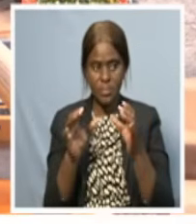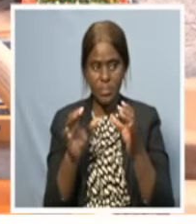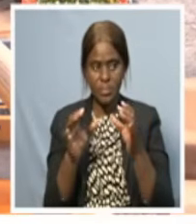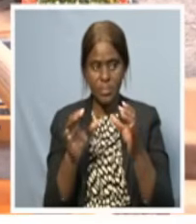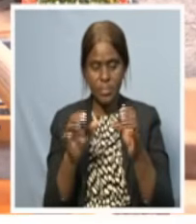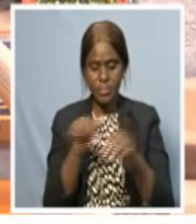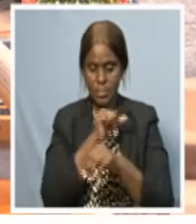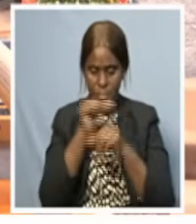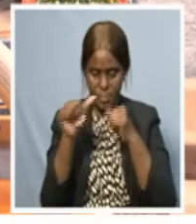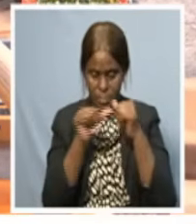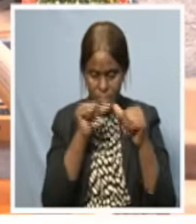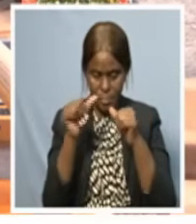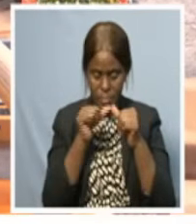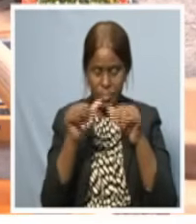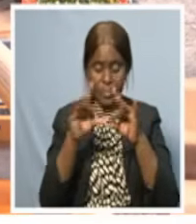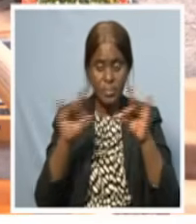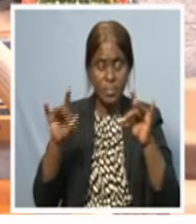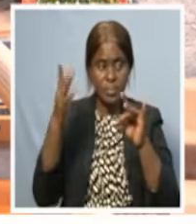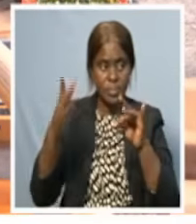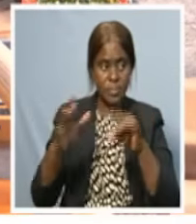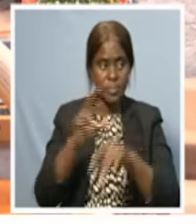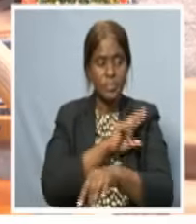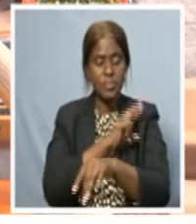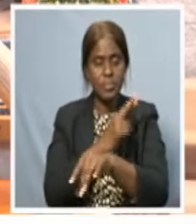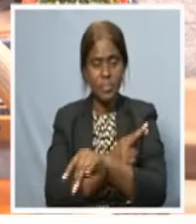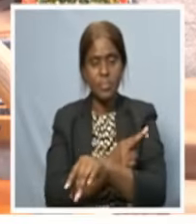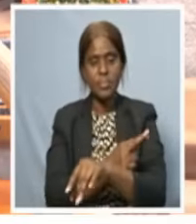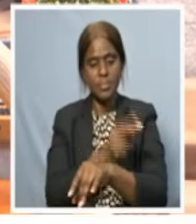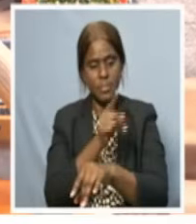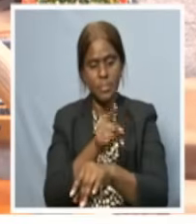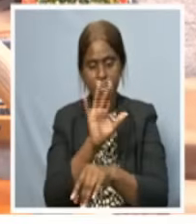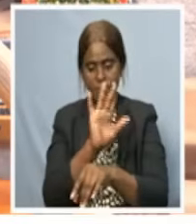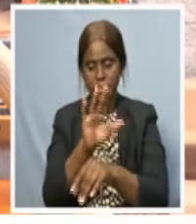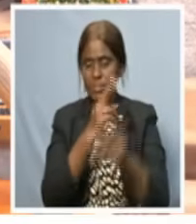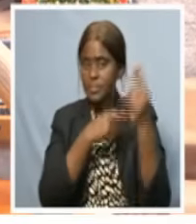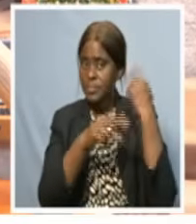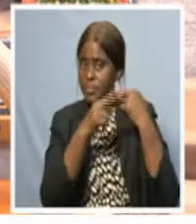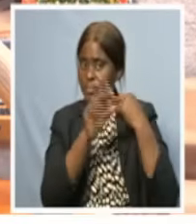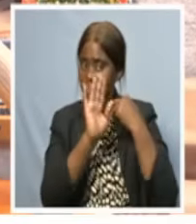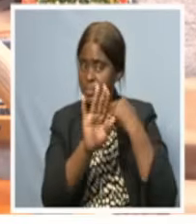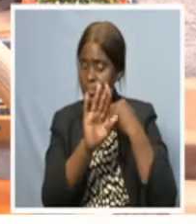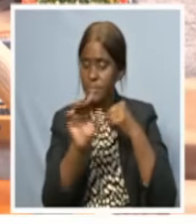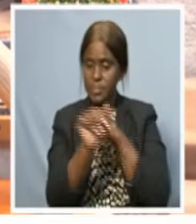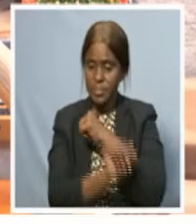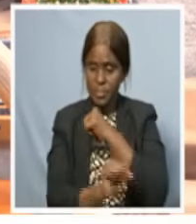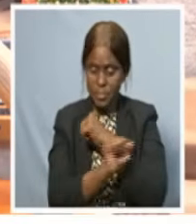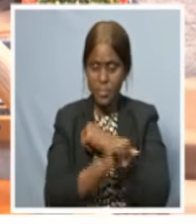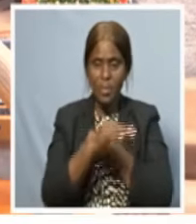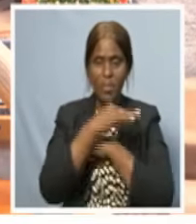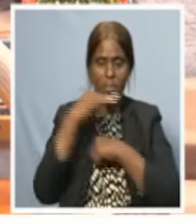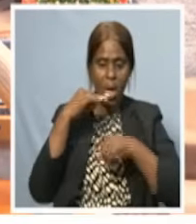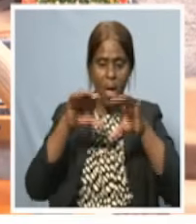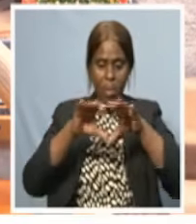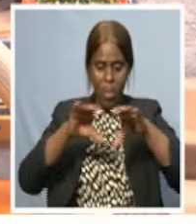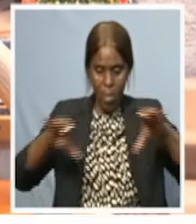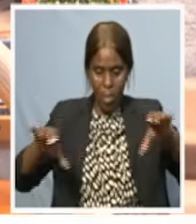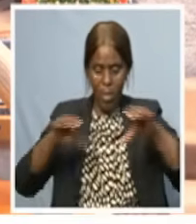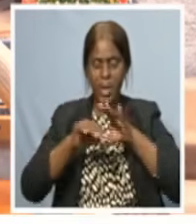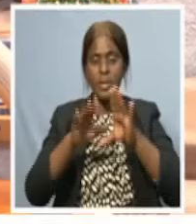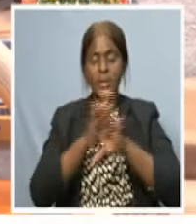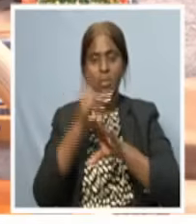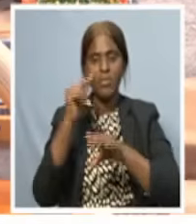Committee on Agriculture, Lands and Natural Resources on the review of the state of farm blocks in